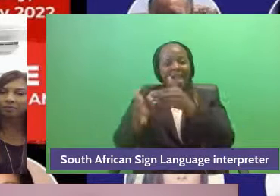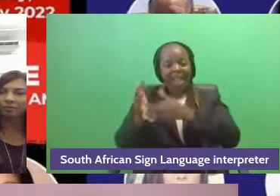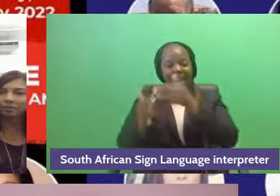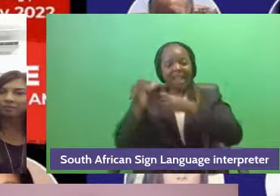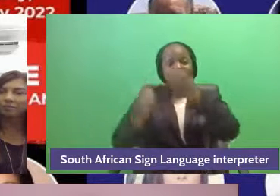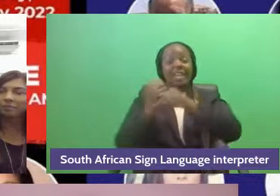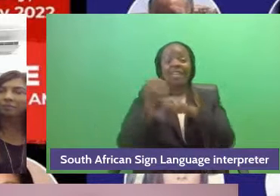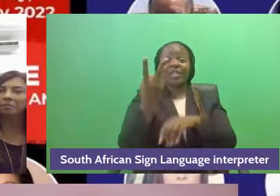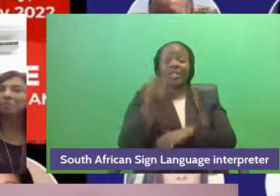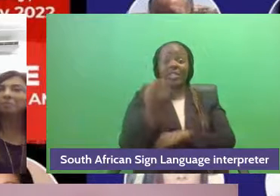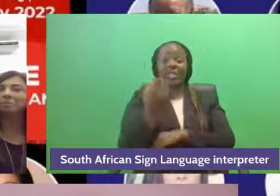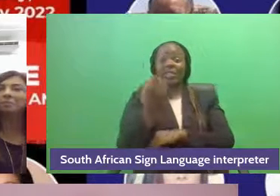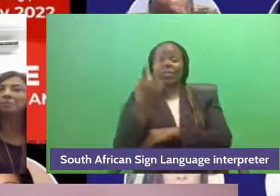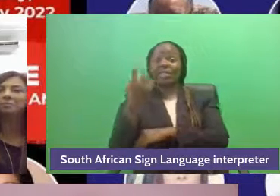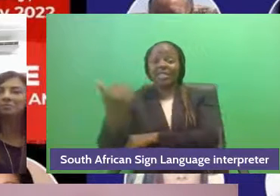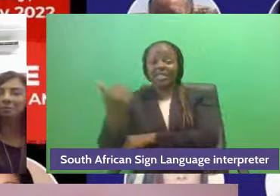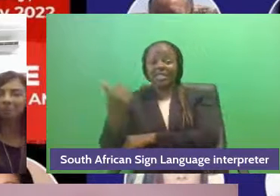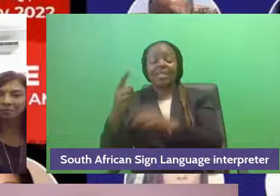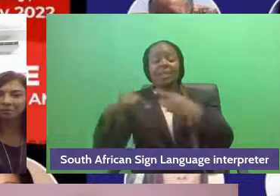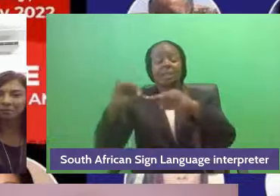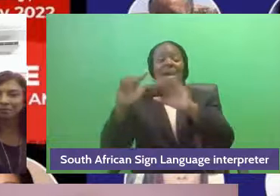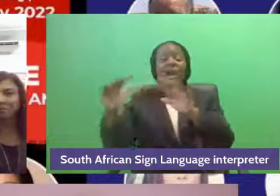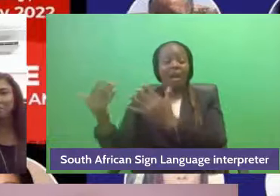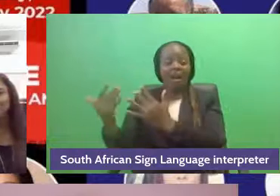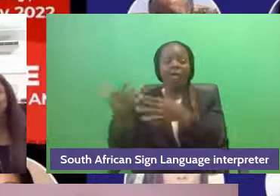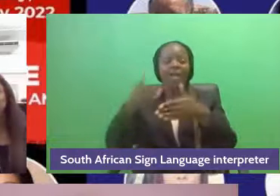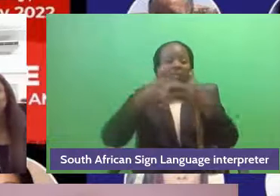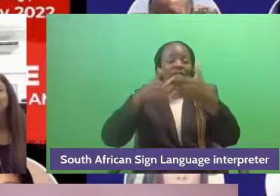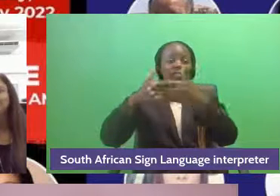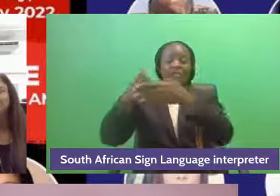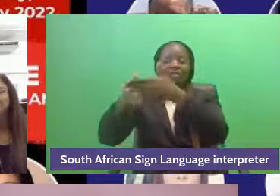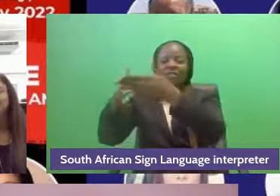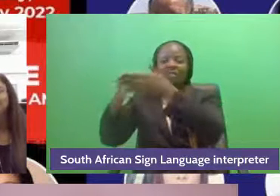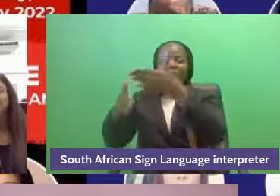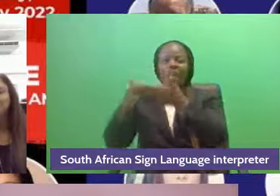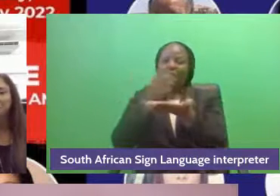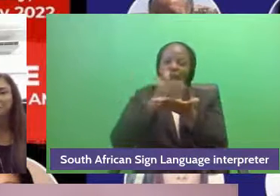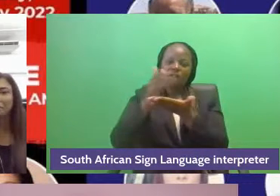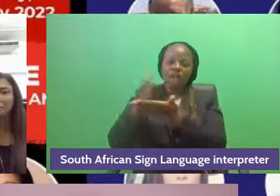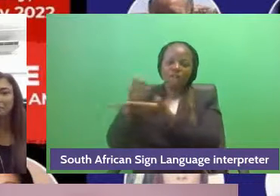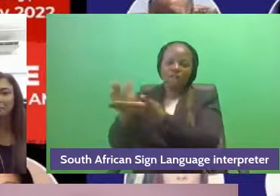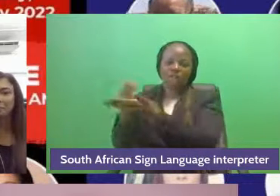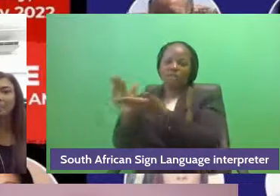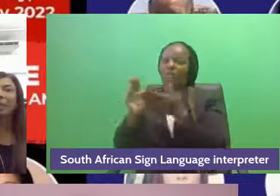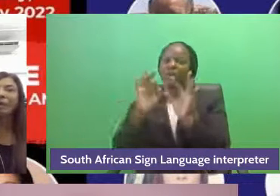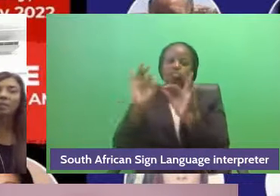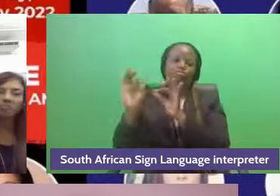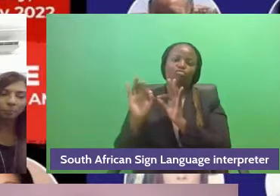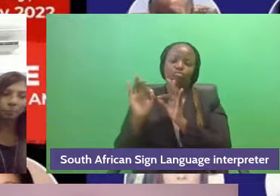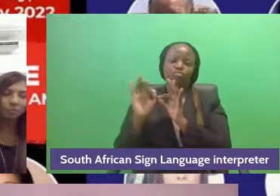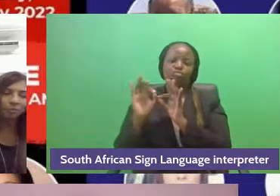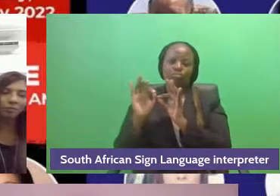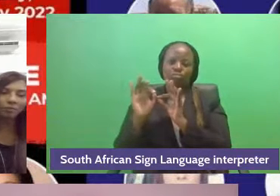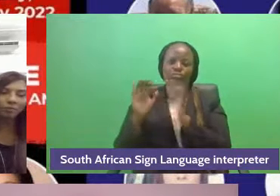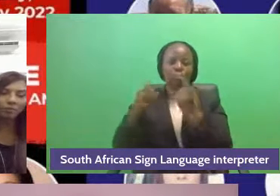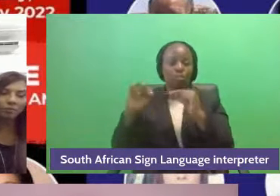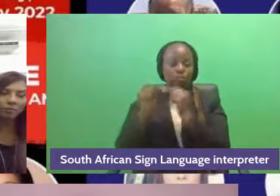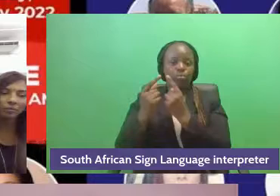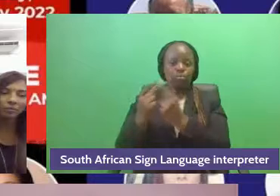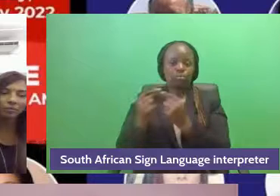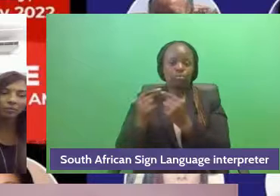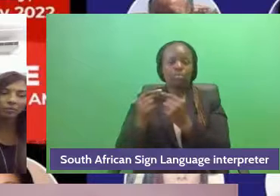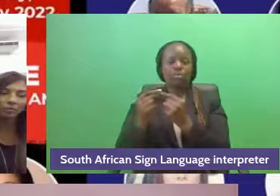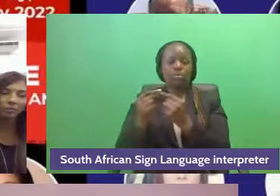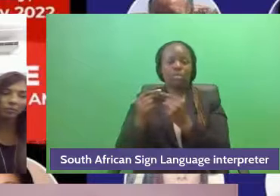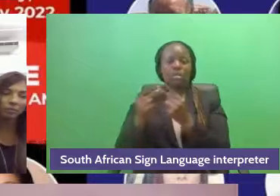it is, we will be free. The barriers would be broken down. The walls will be broken down. We will become one united,